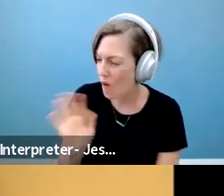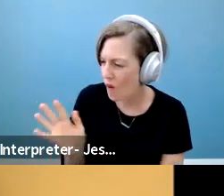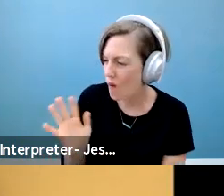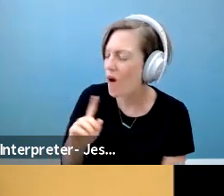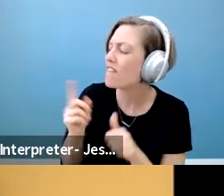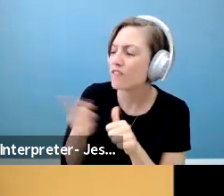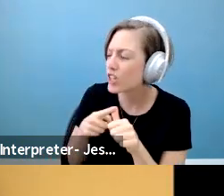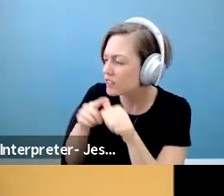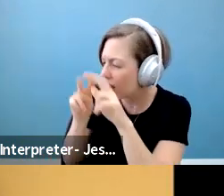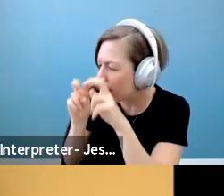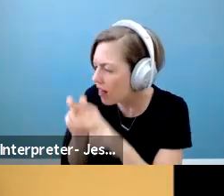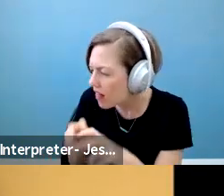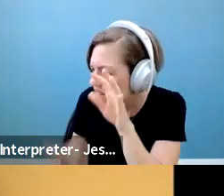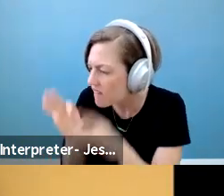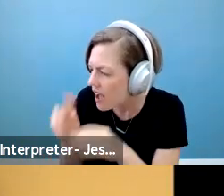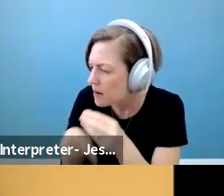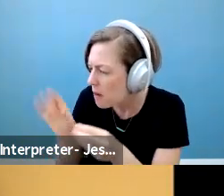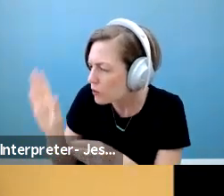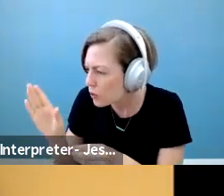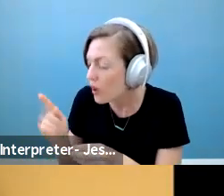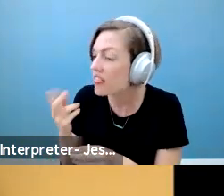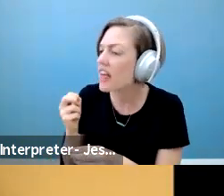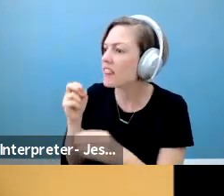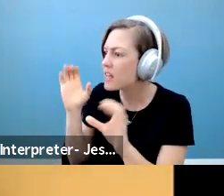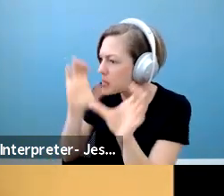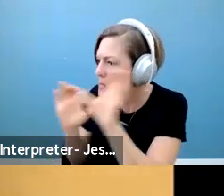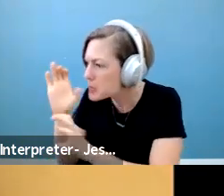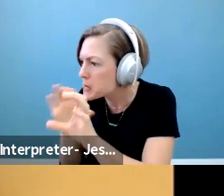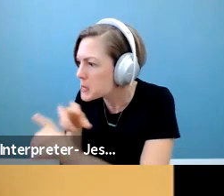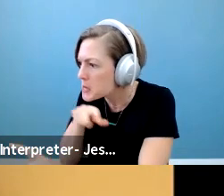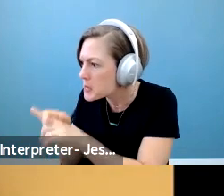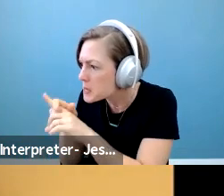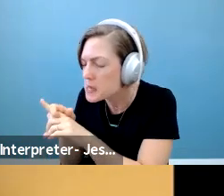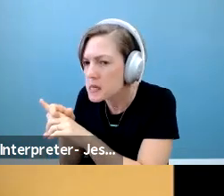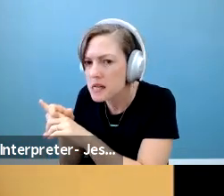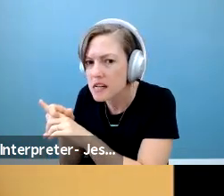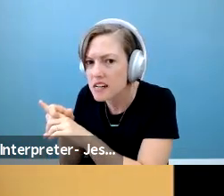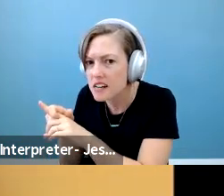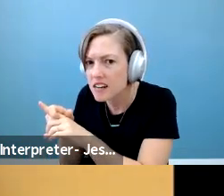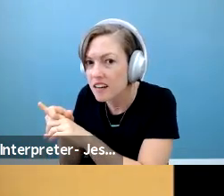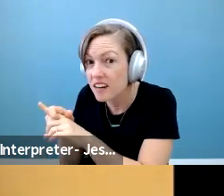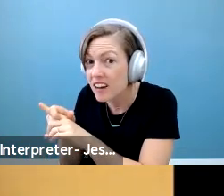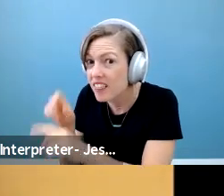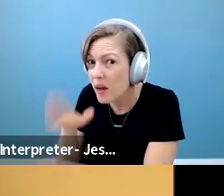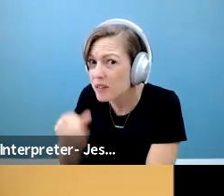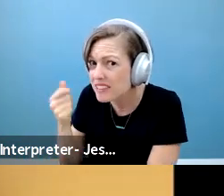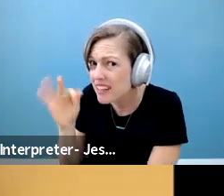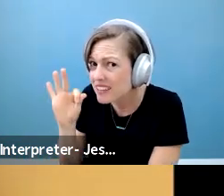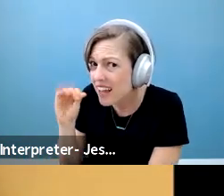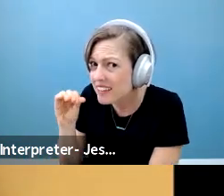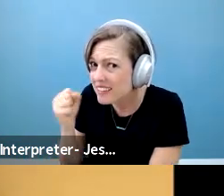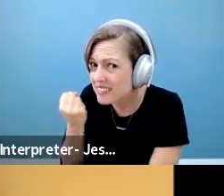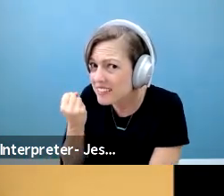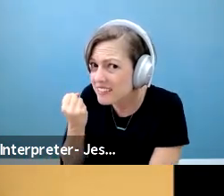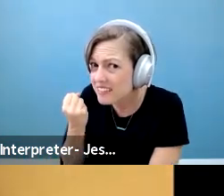you. Then they come for you." This was in the 1990s. She told us